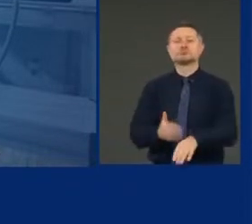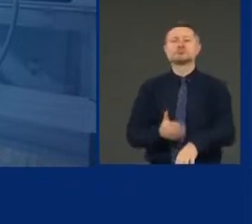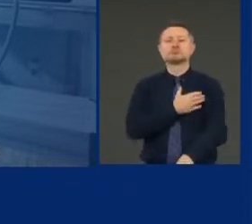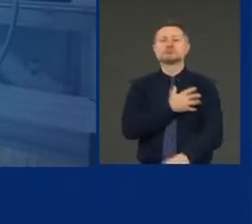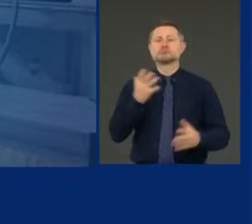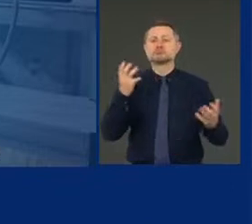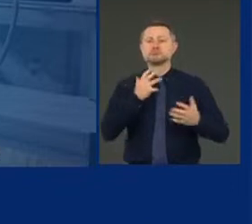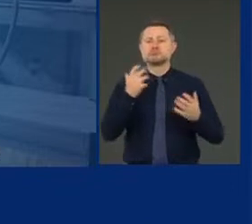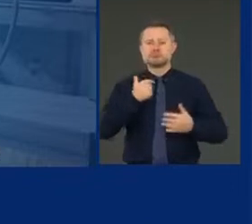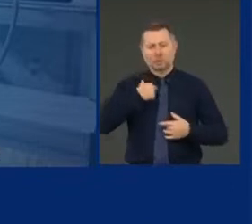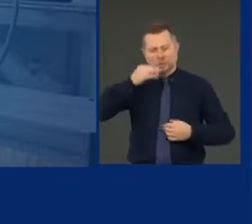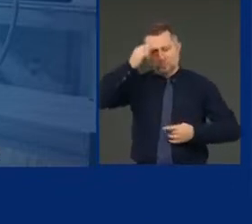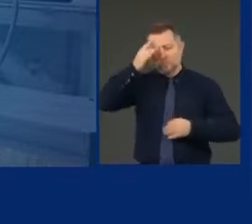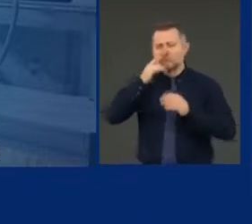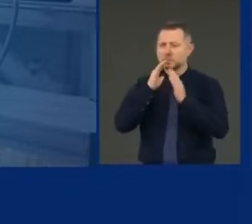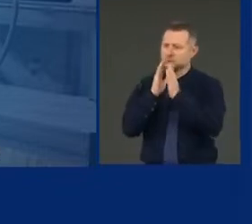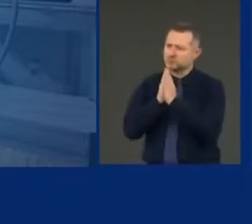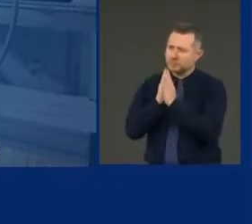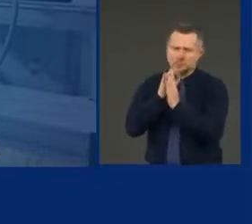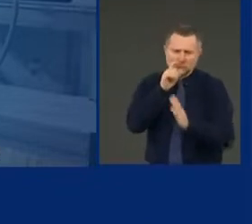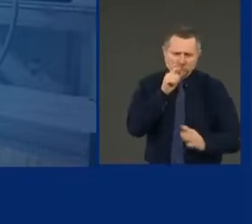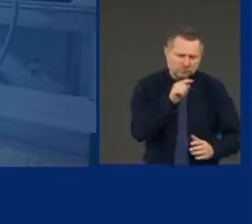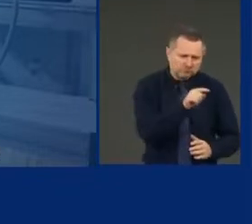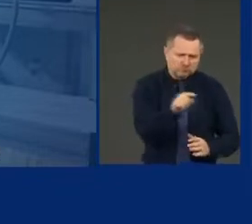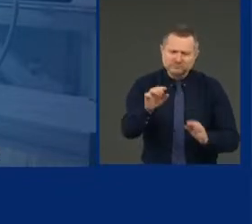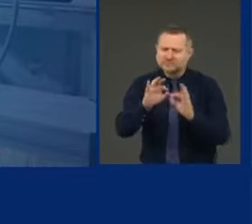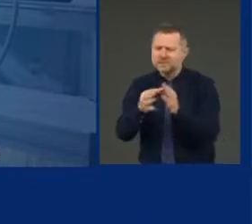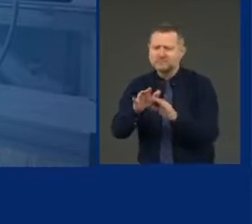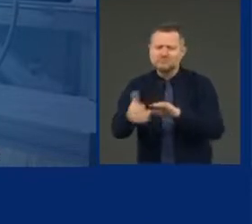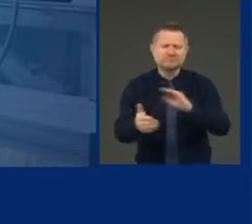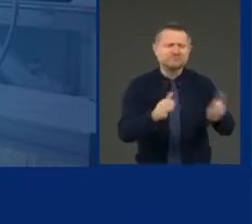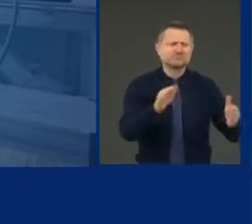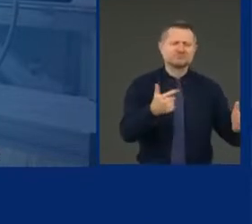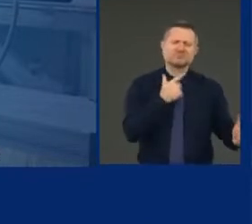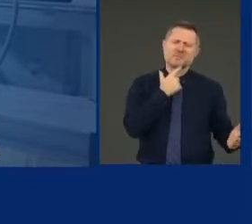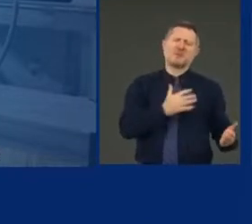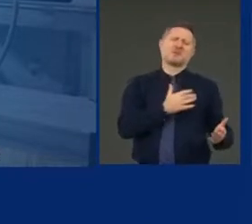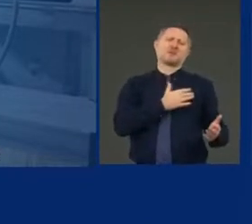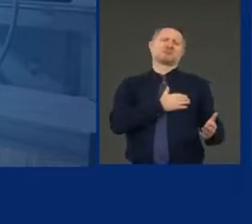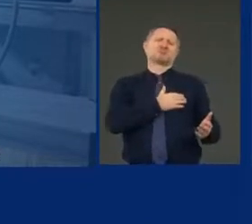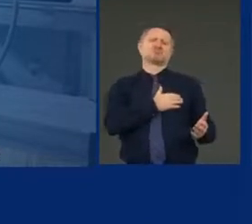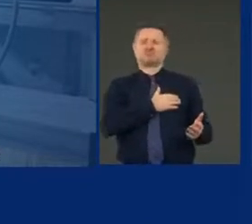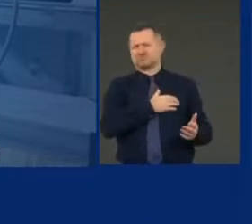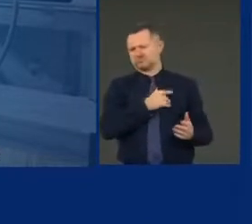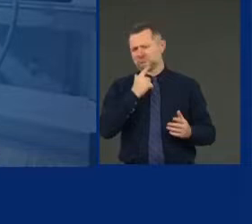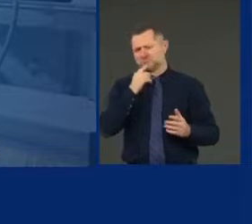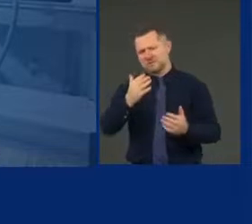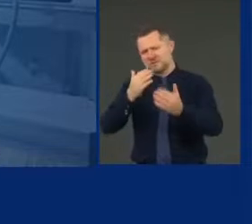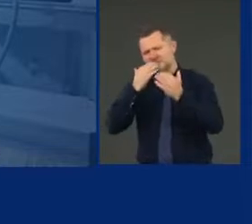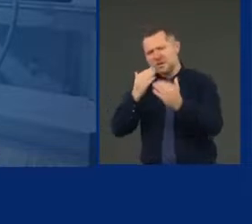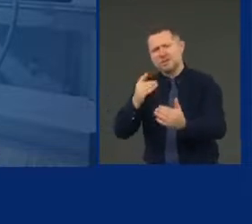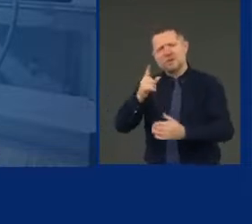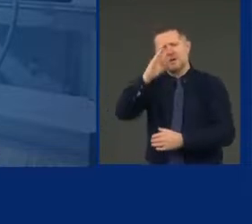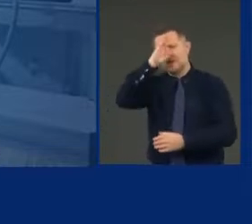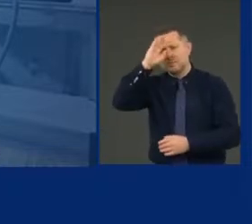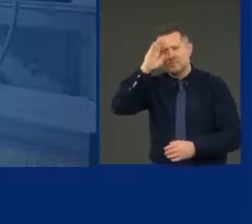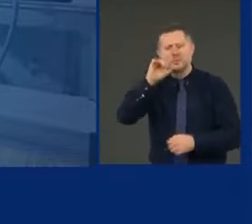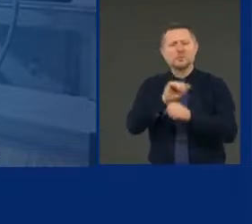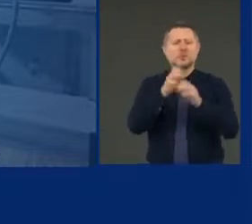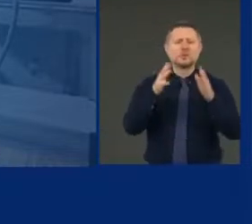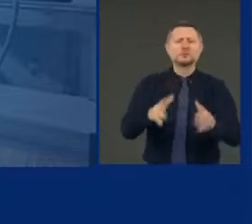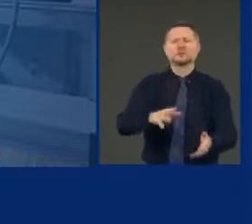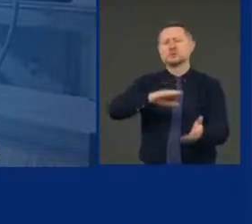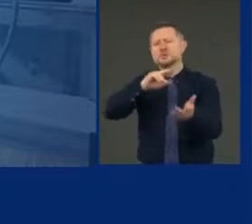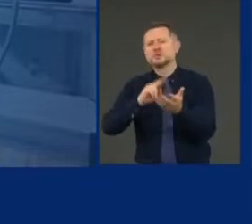families we lost. And I want to thank the hospital workers, the nurses, the doctors who are